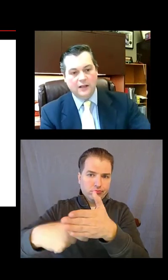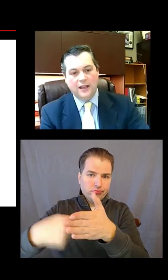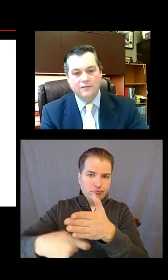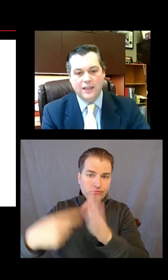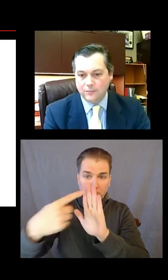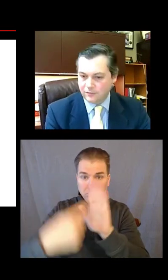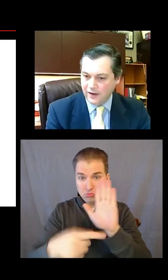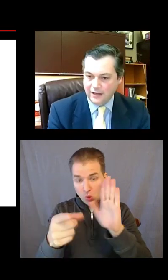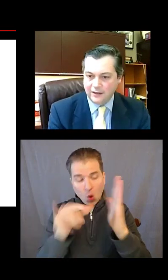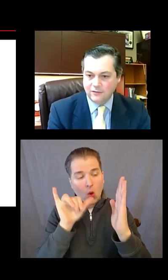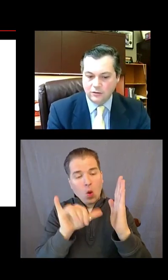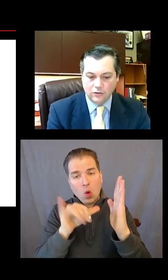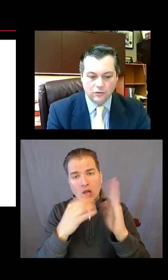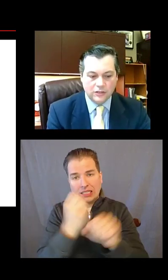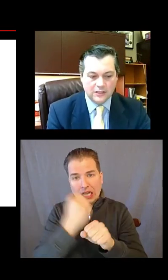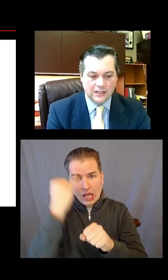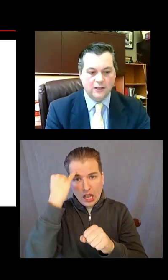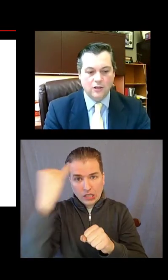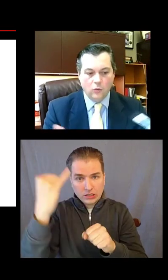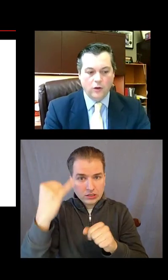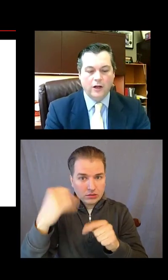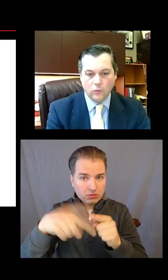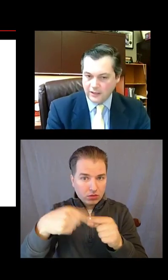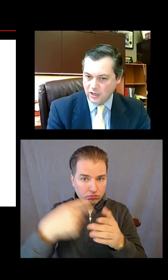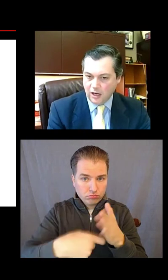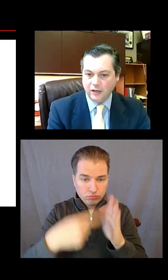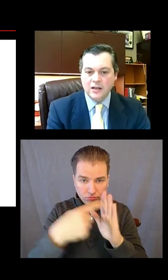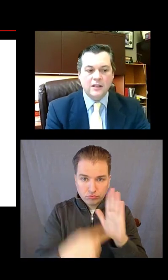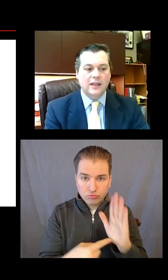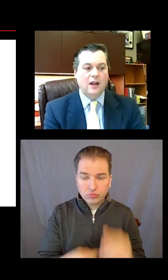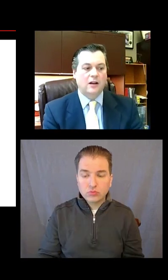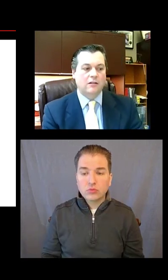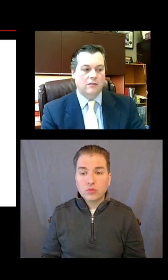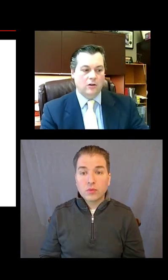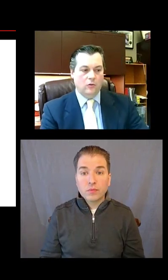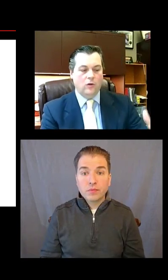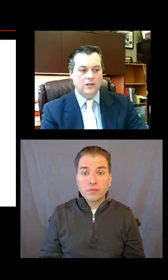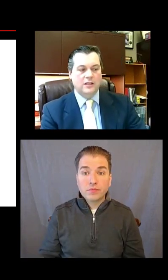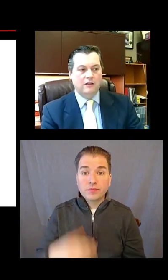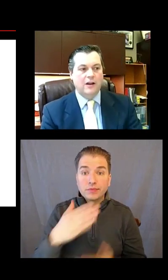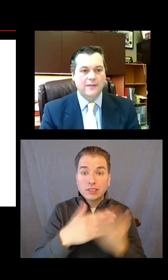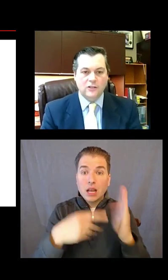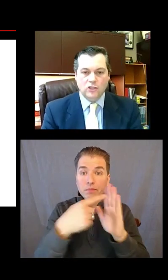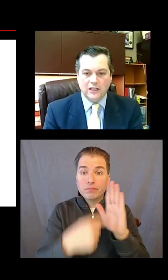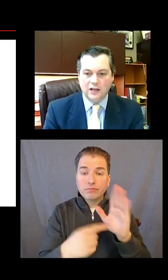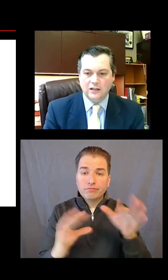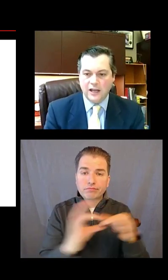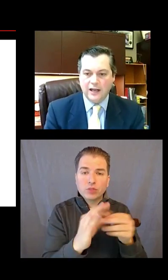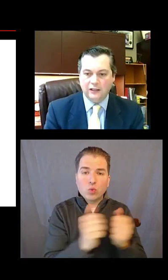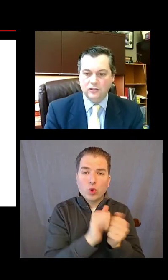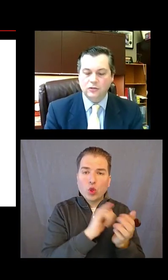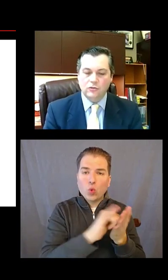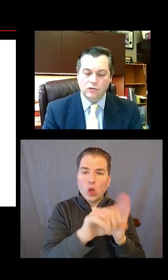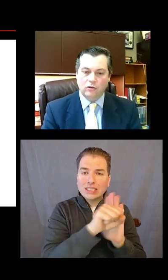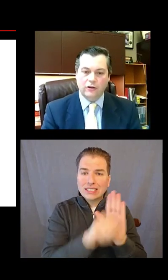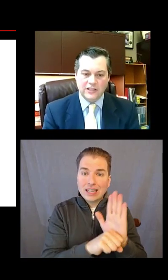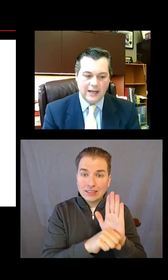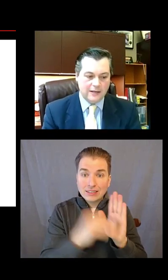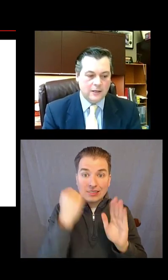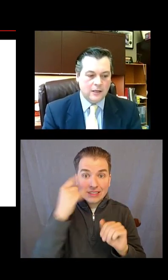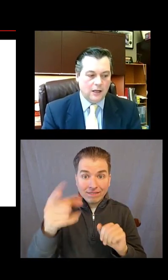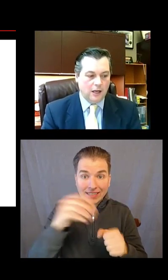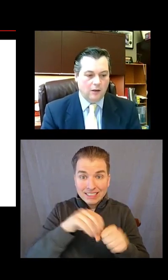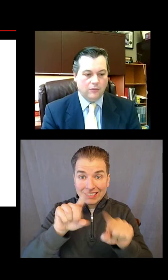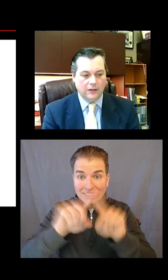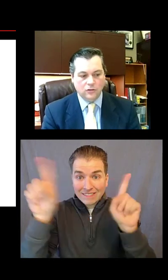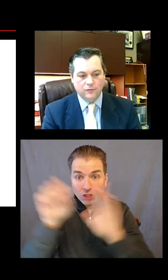So we can have that provided to you to see, what our rates are. They are, the ones that are on the sheet are tied to New York